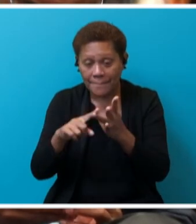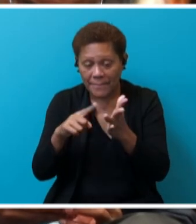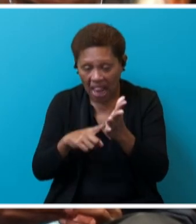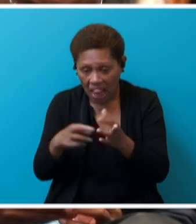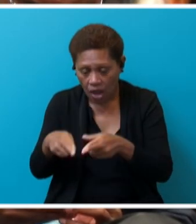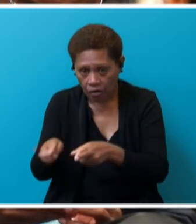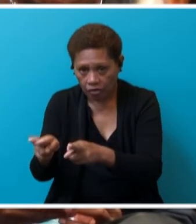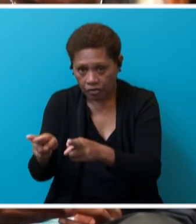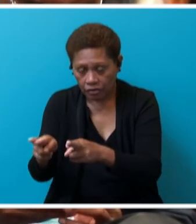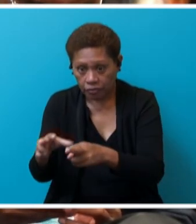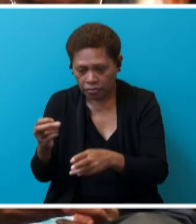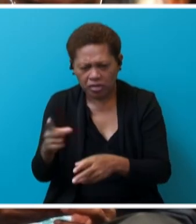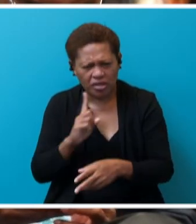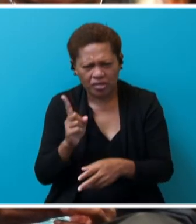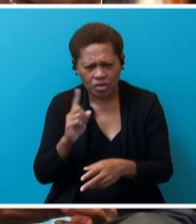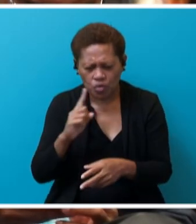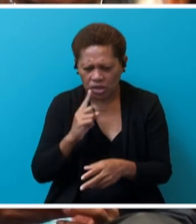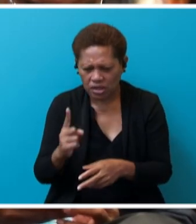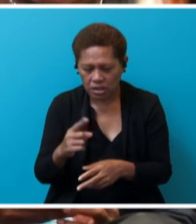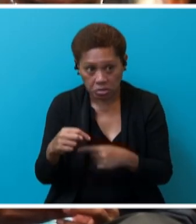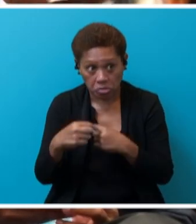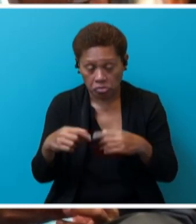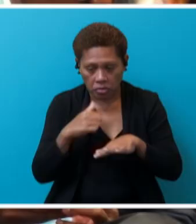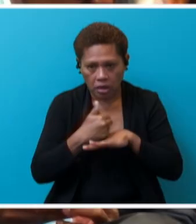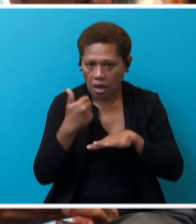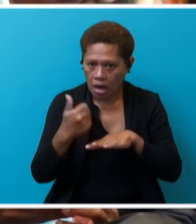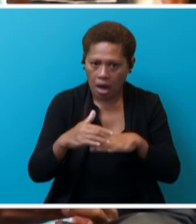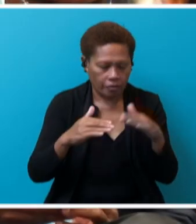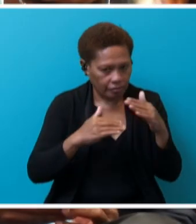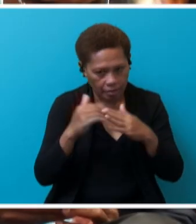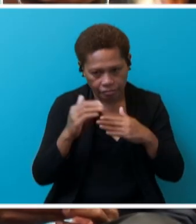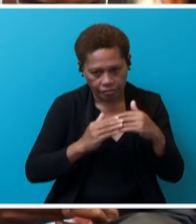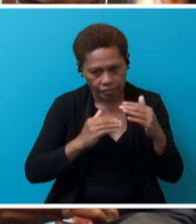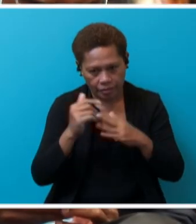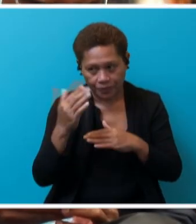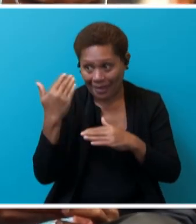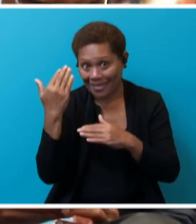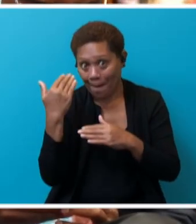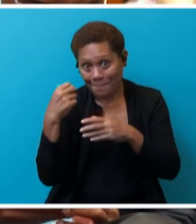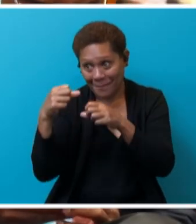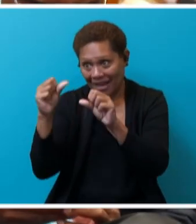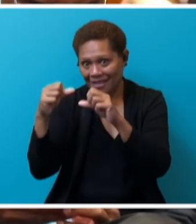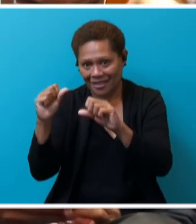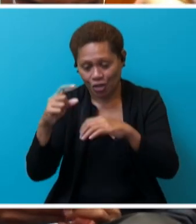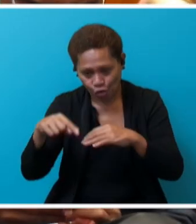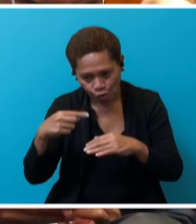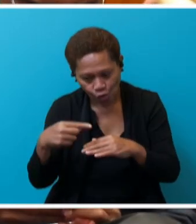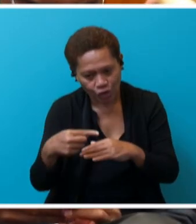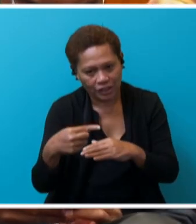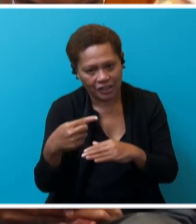But as I already mentioned, we as a government are here to build on past successes and move forward. And